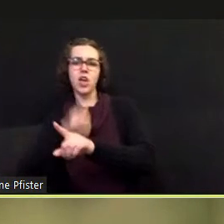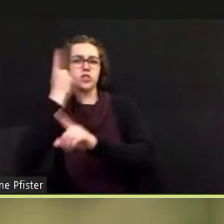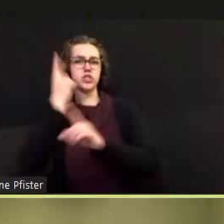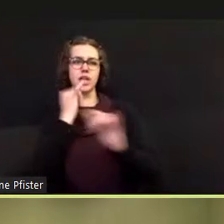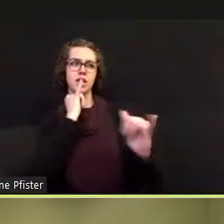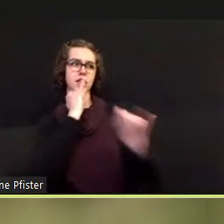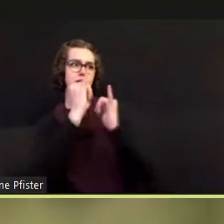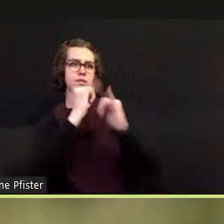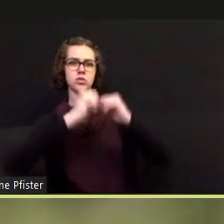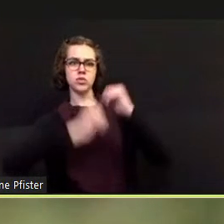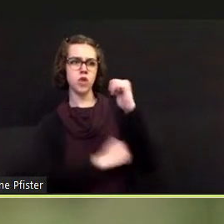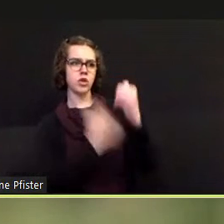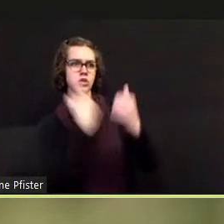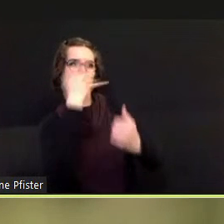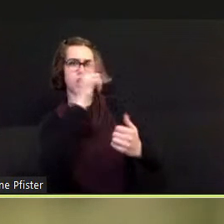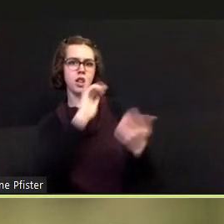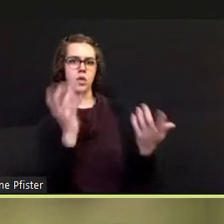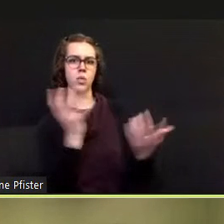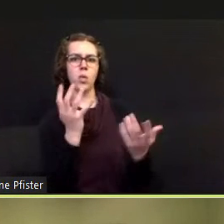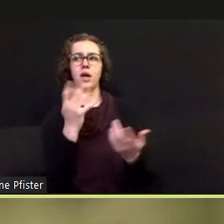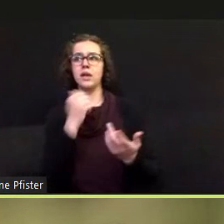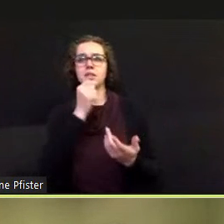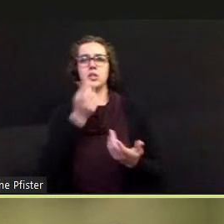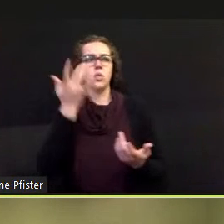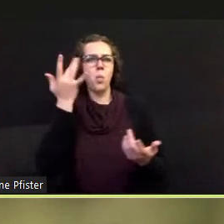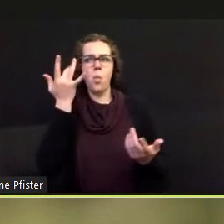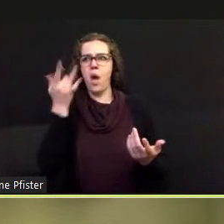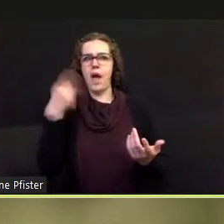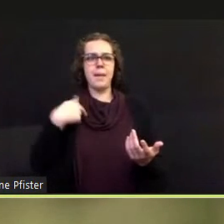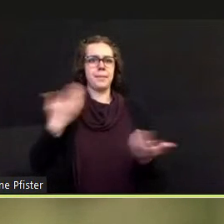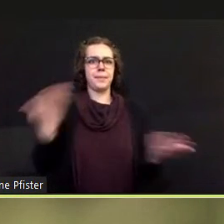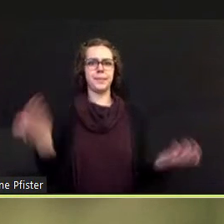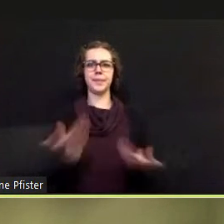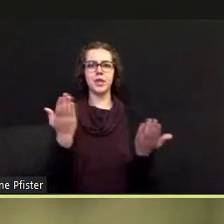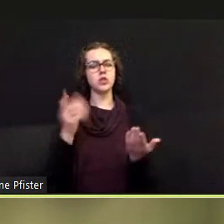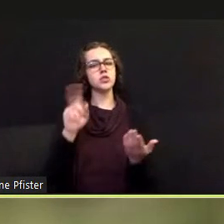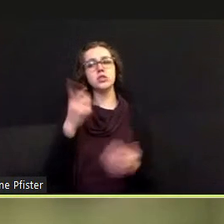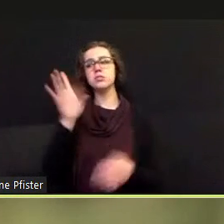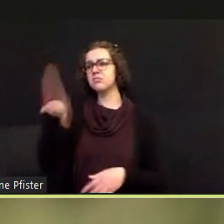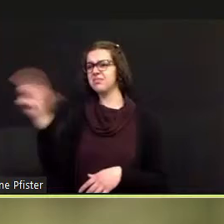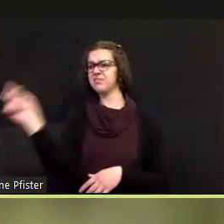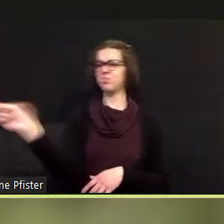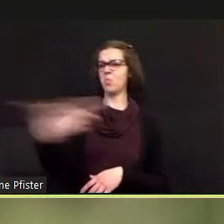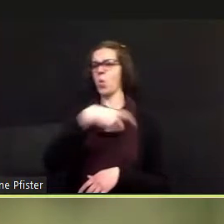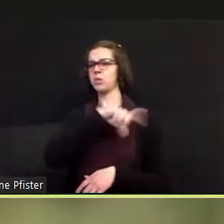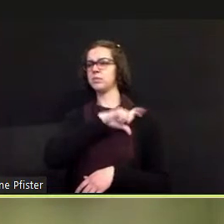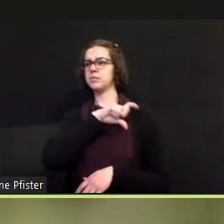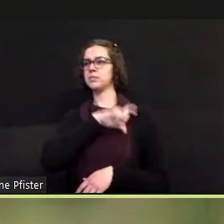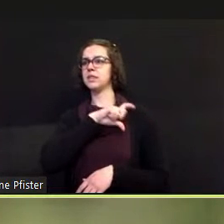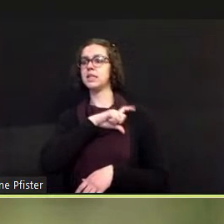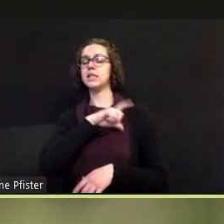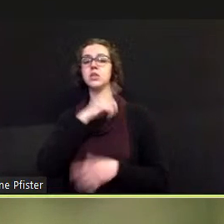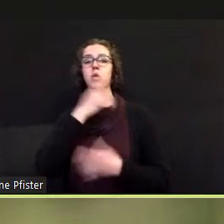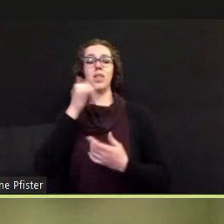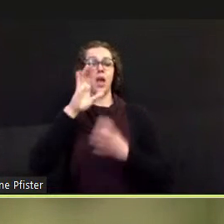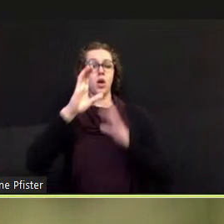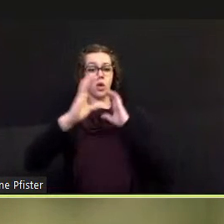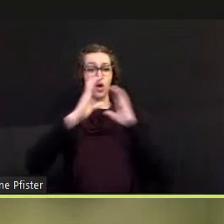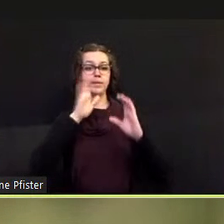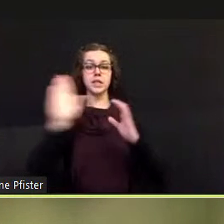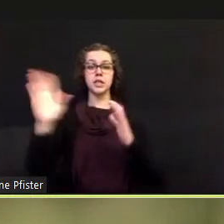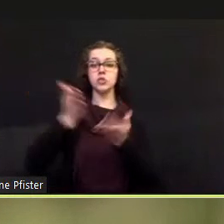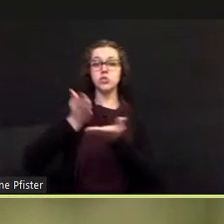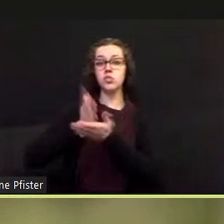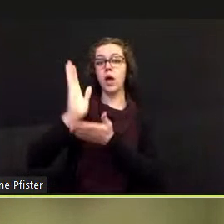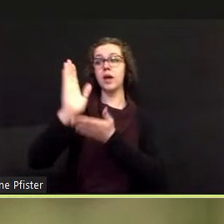he was there. He was just told that he should go to the police station. And so this conversation about his rights and whether or not he can speak with his